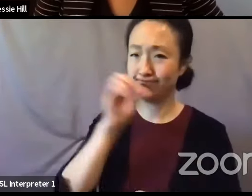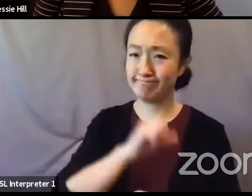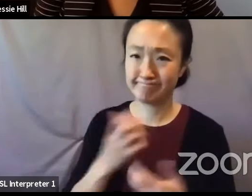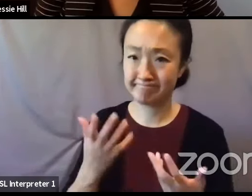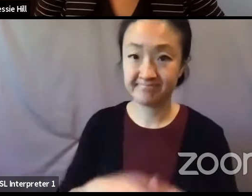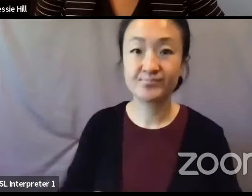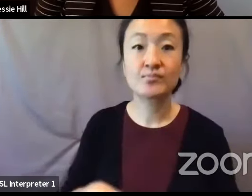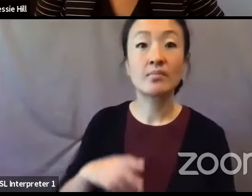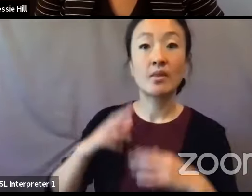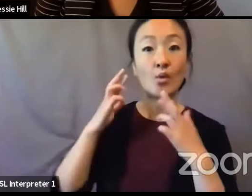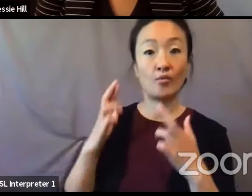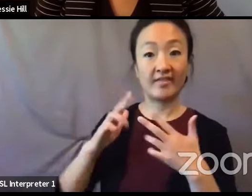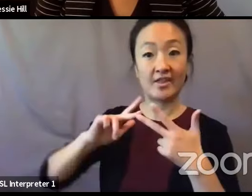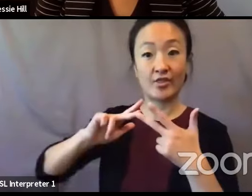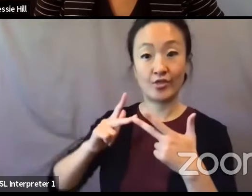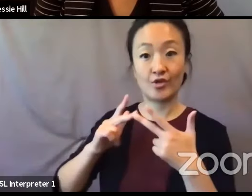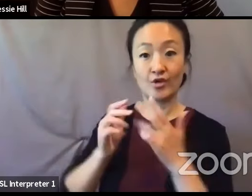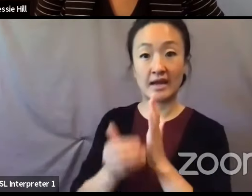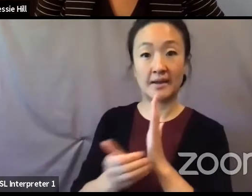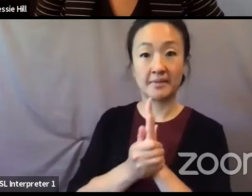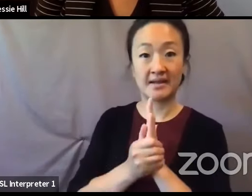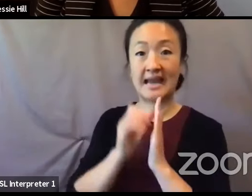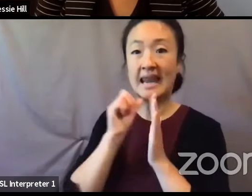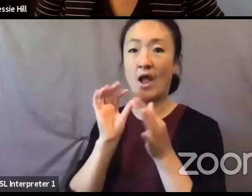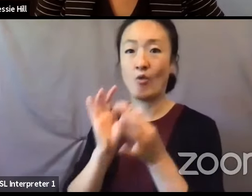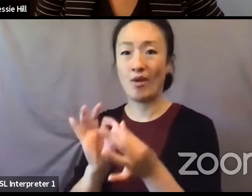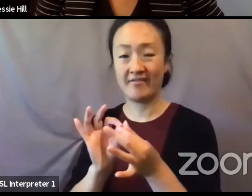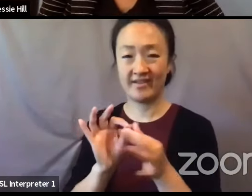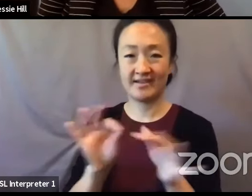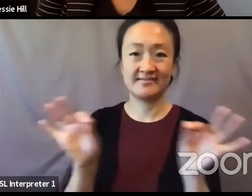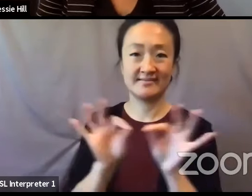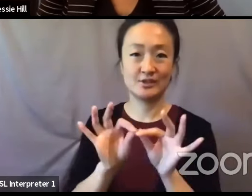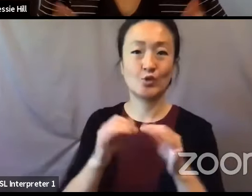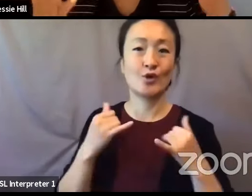hopefully the Third Amendment is not particularly relevant to our current conversation and remain.